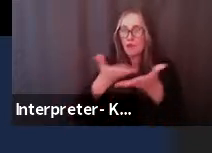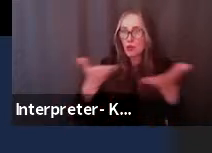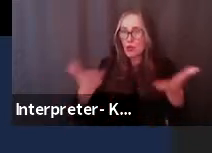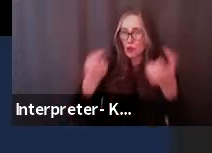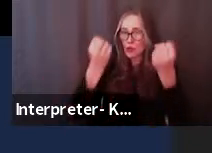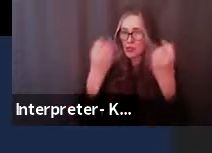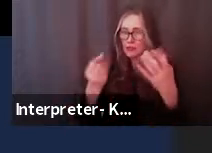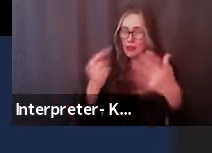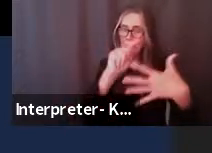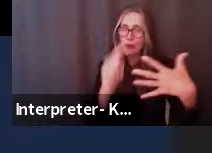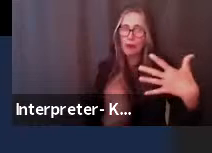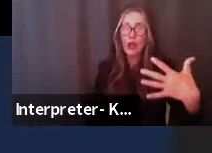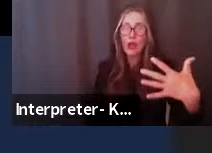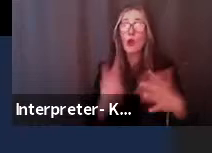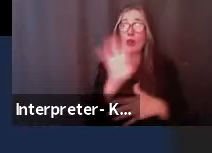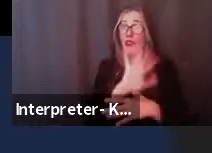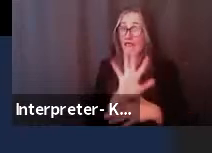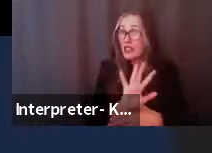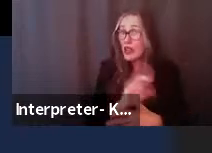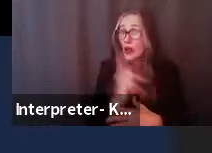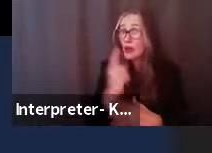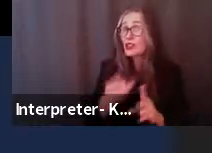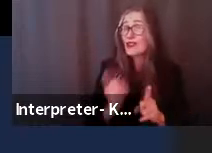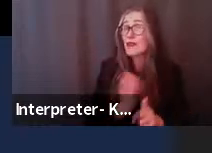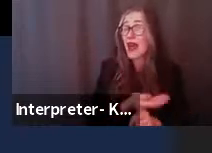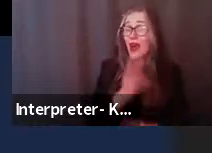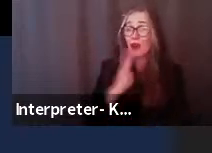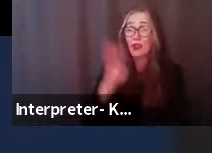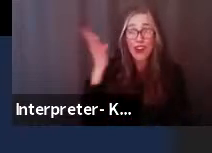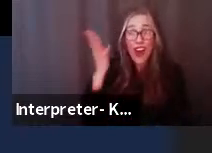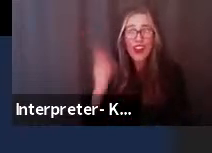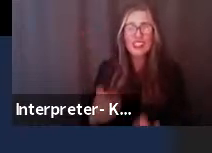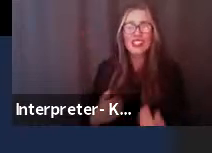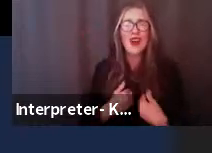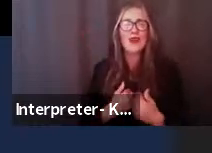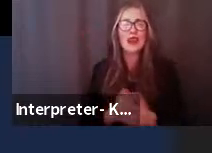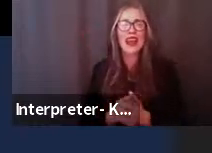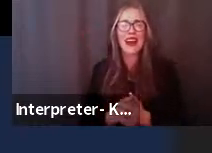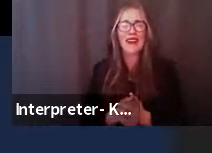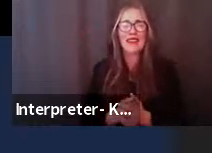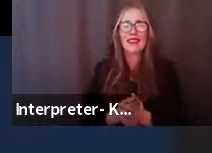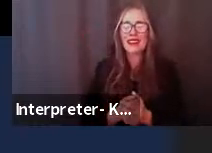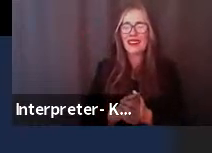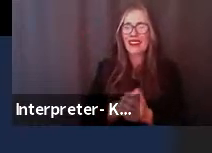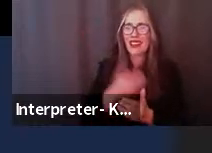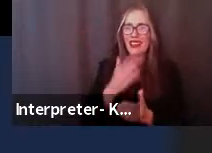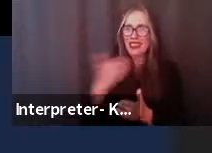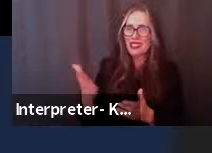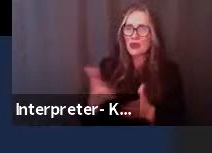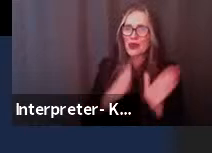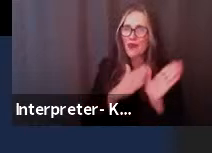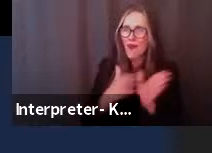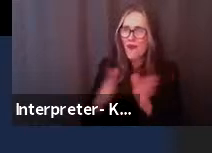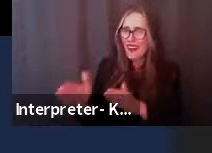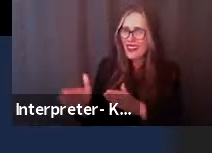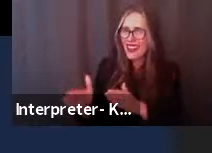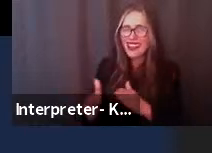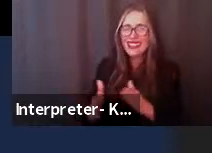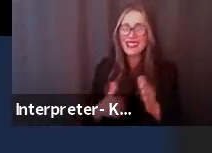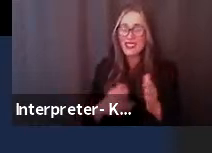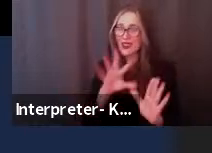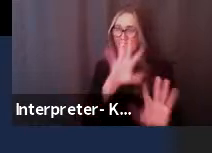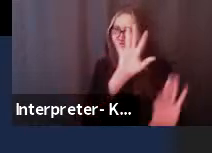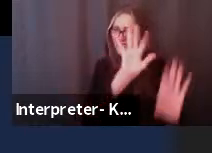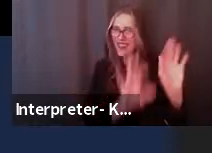our first year we got videos from our talks uh from our campus forums that we've organized um and um